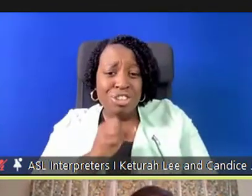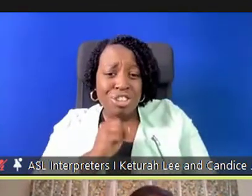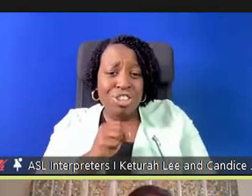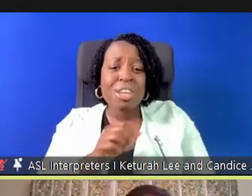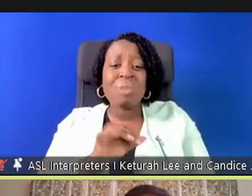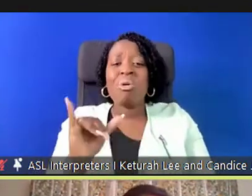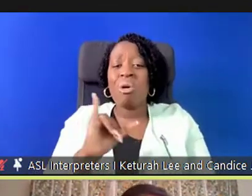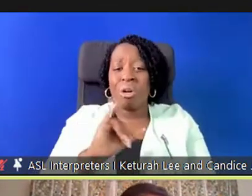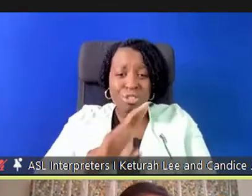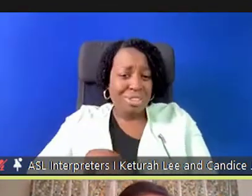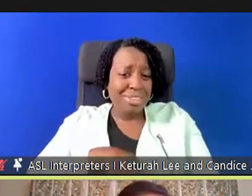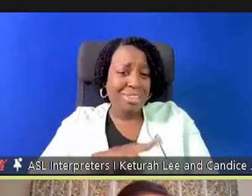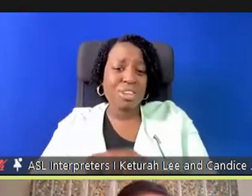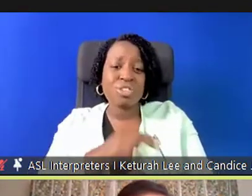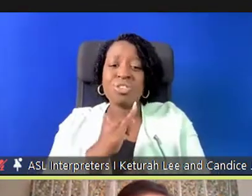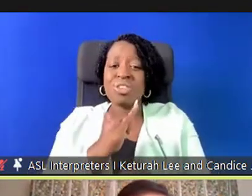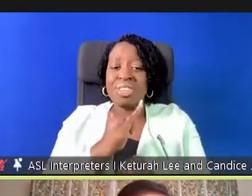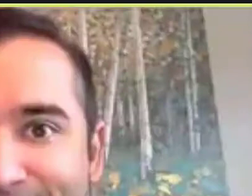much.